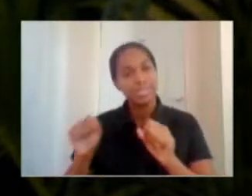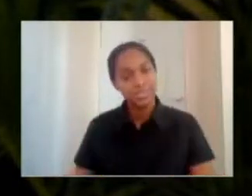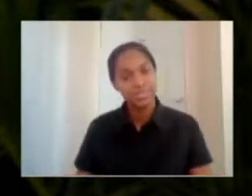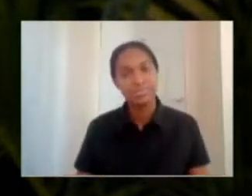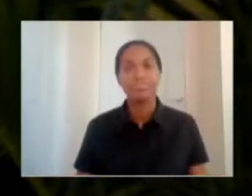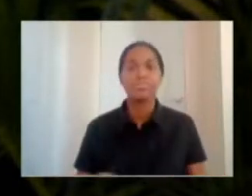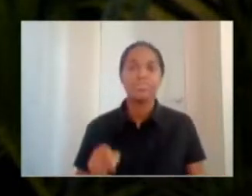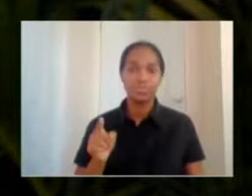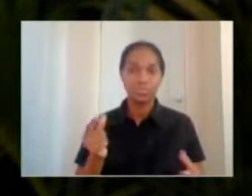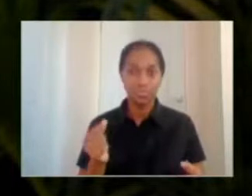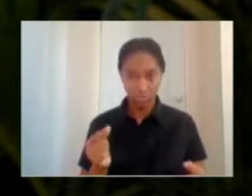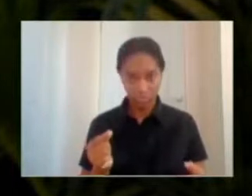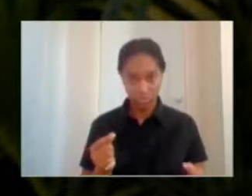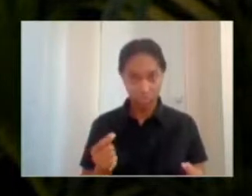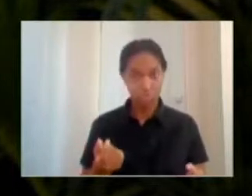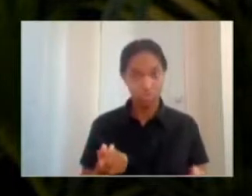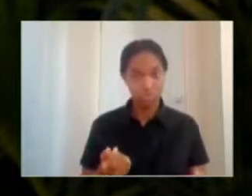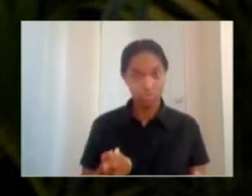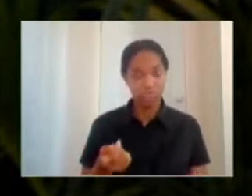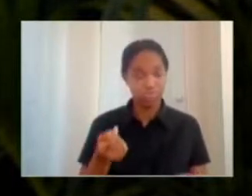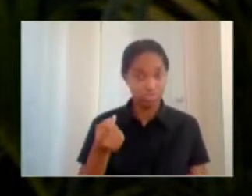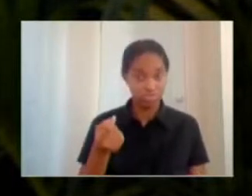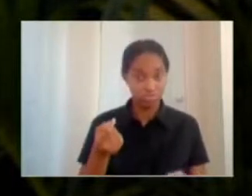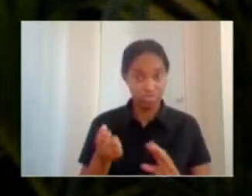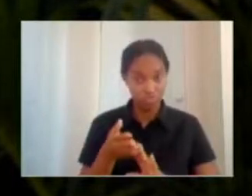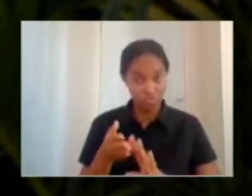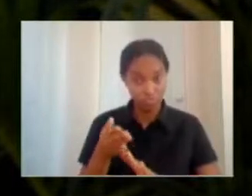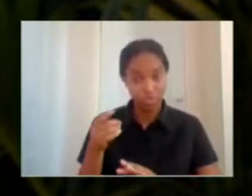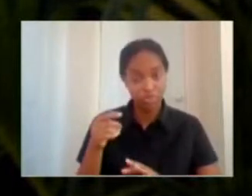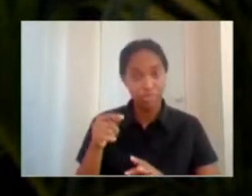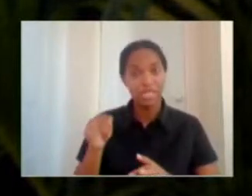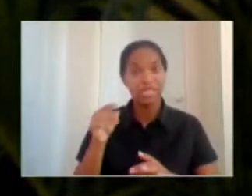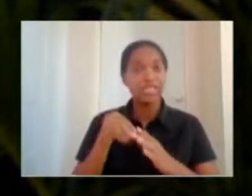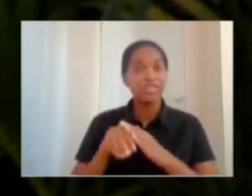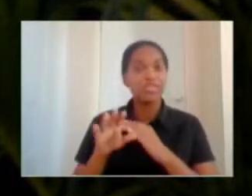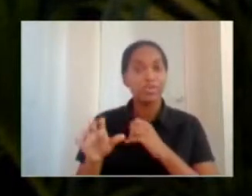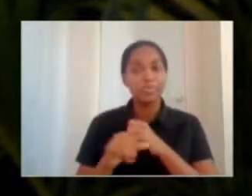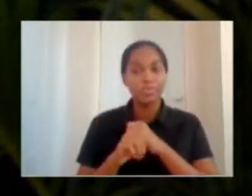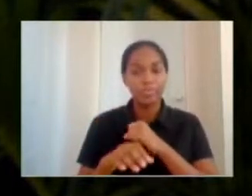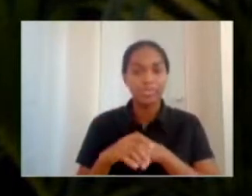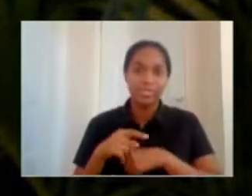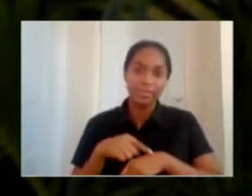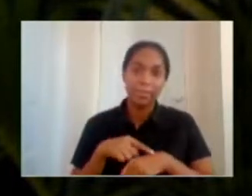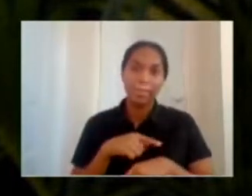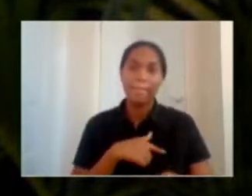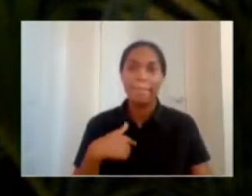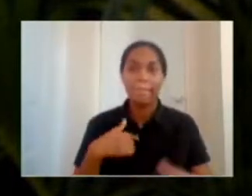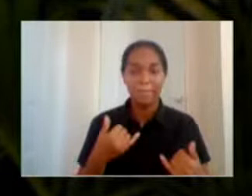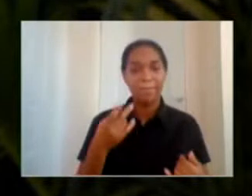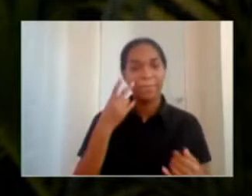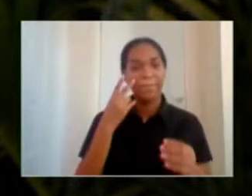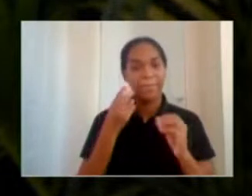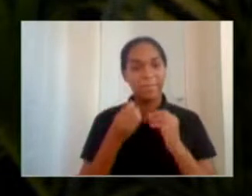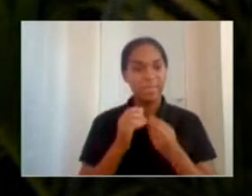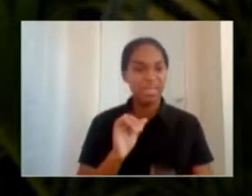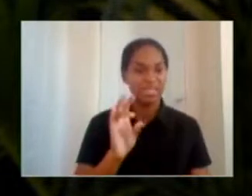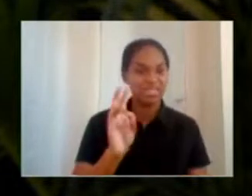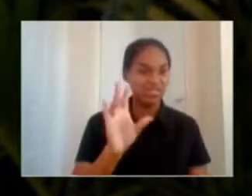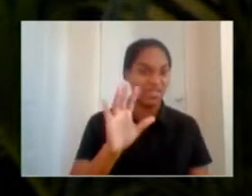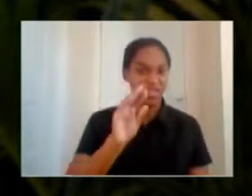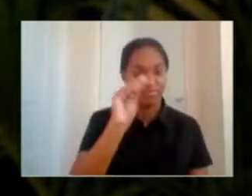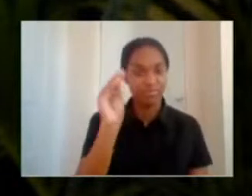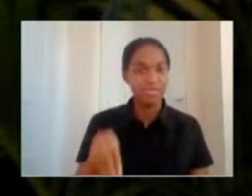this in their actually promotion time, and we are seeing numbers like